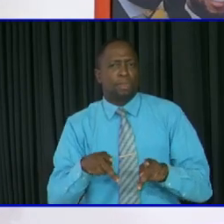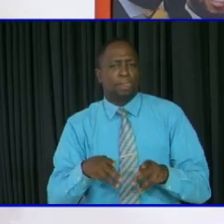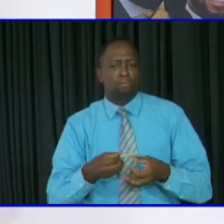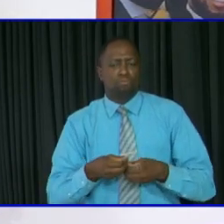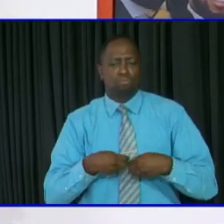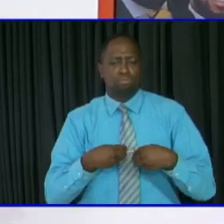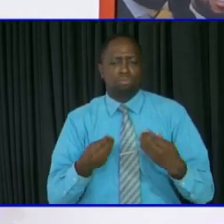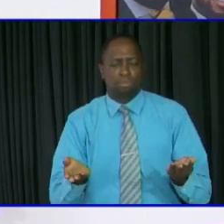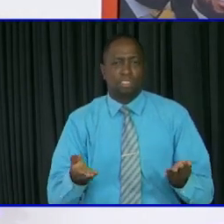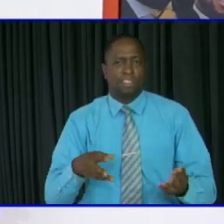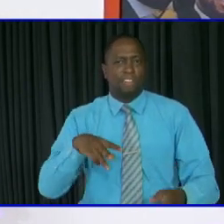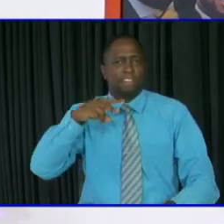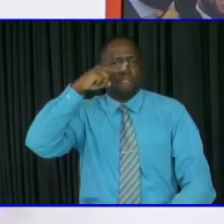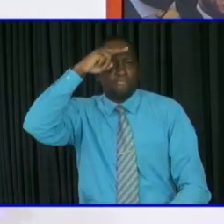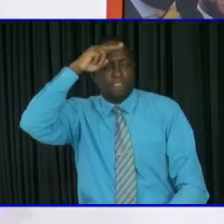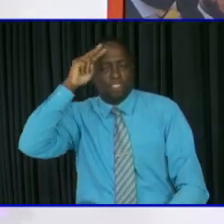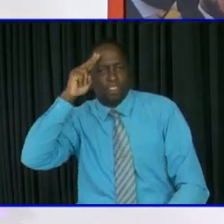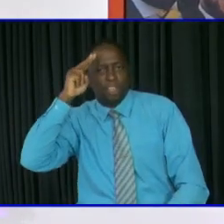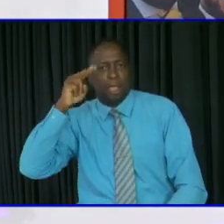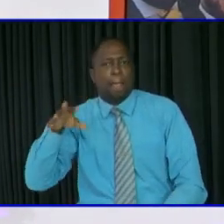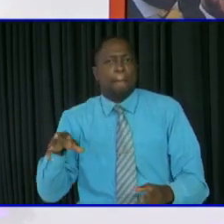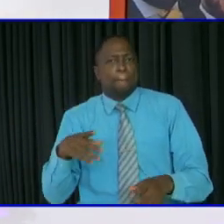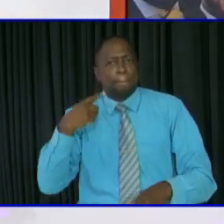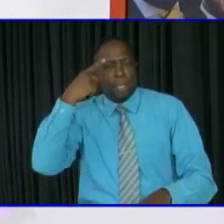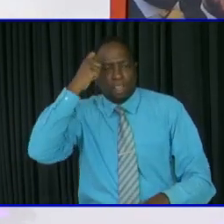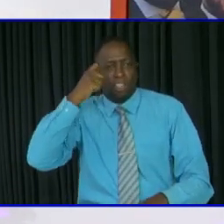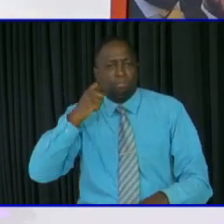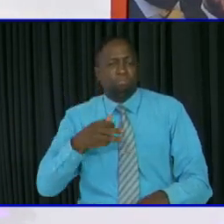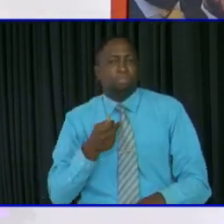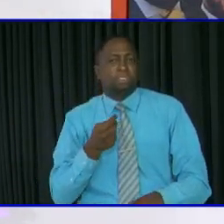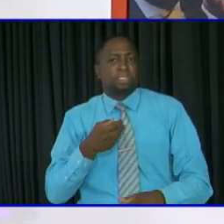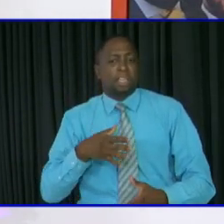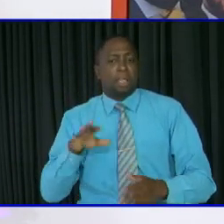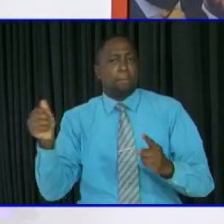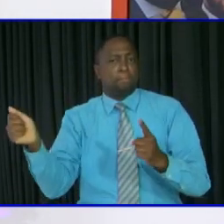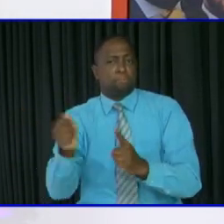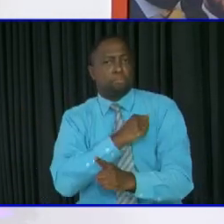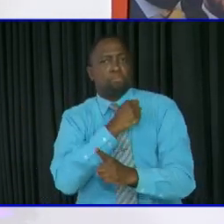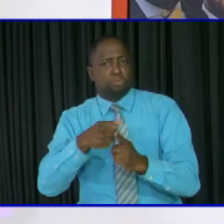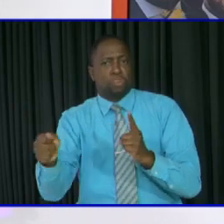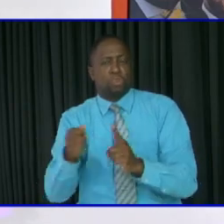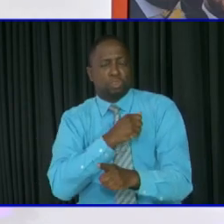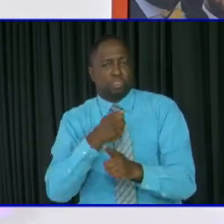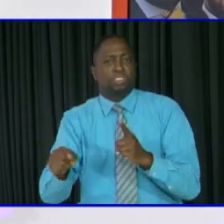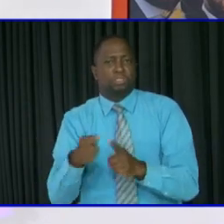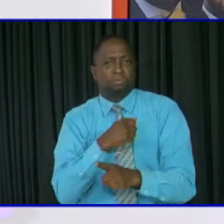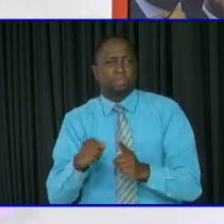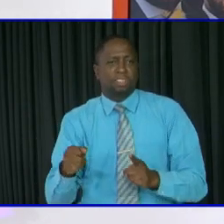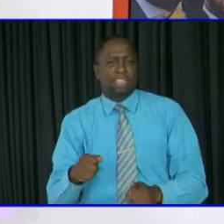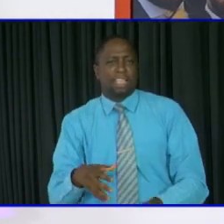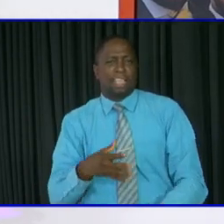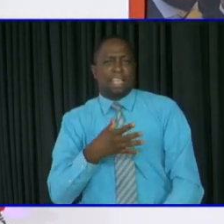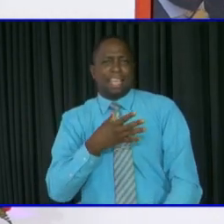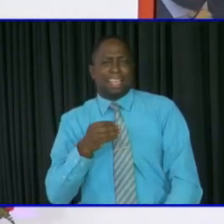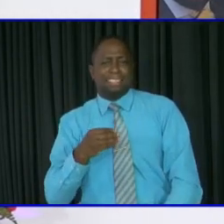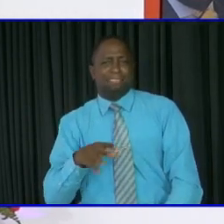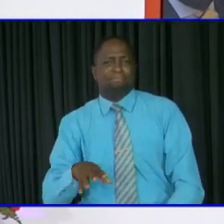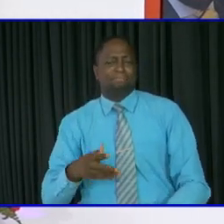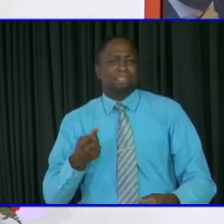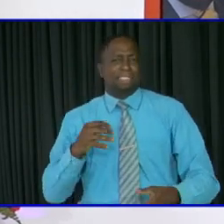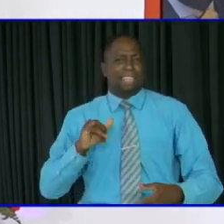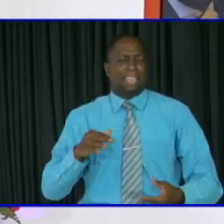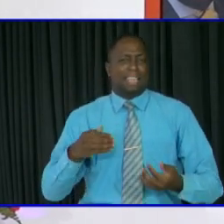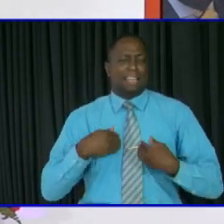were violated. And even the fact of their violation brings guilt hanging around their